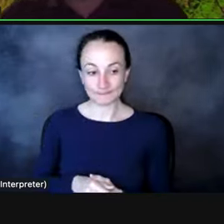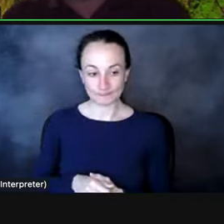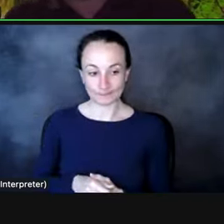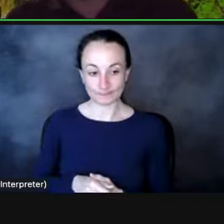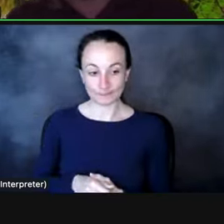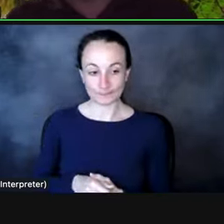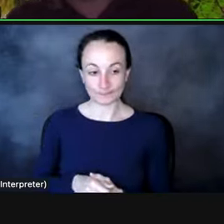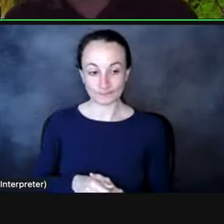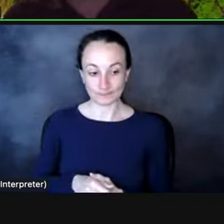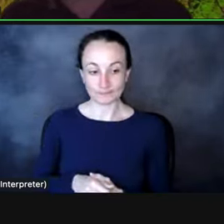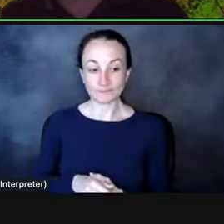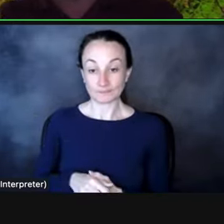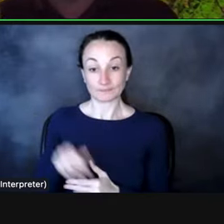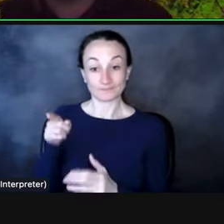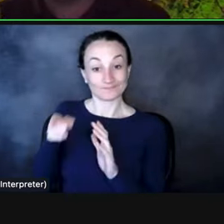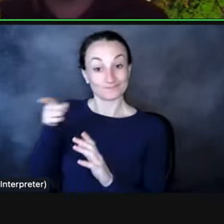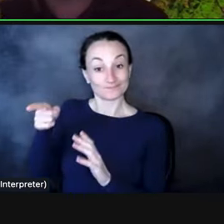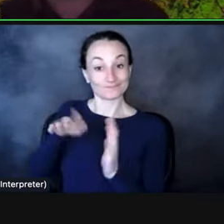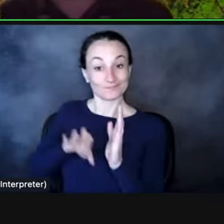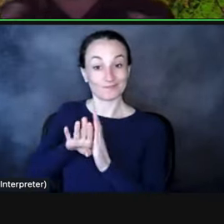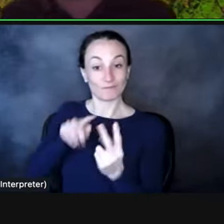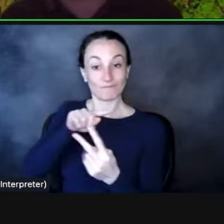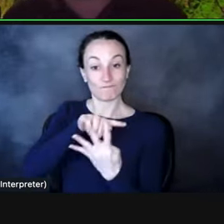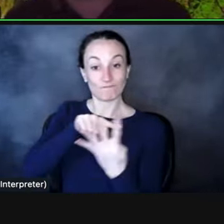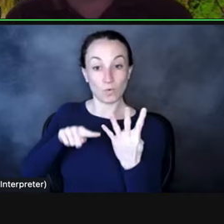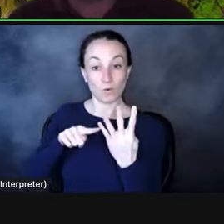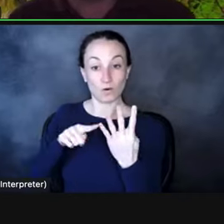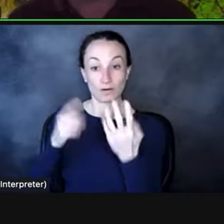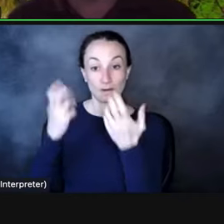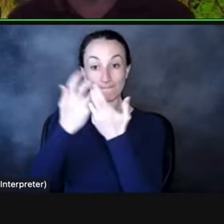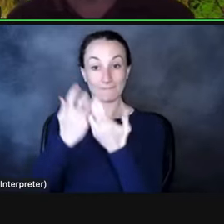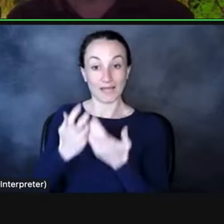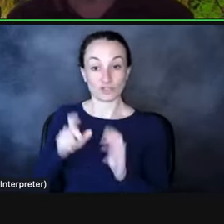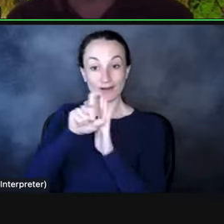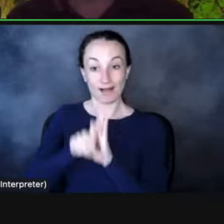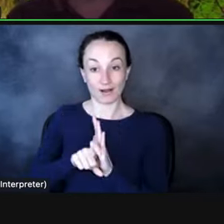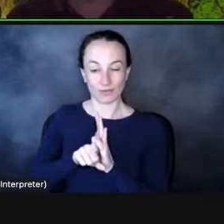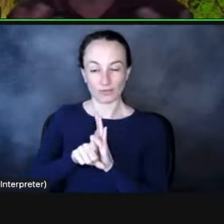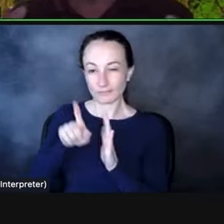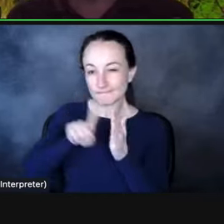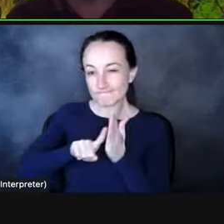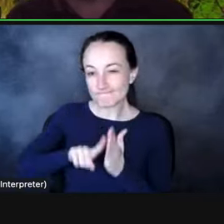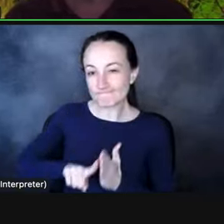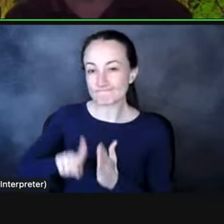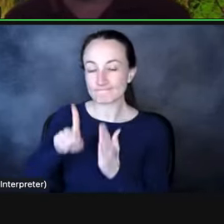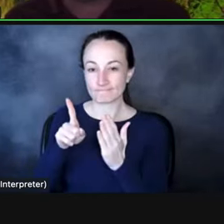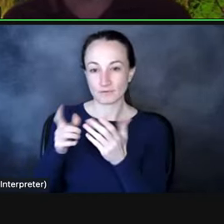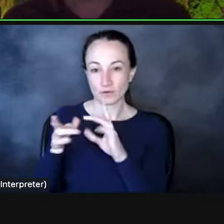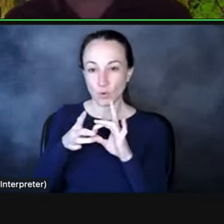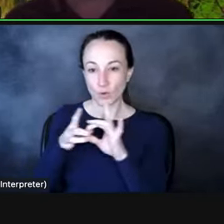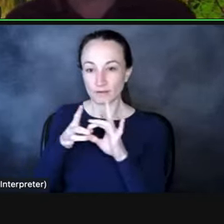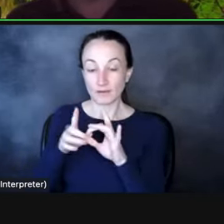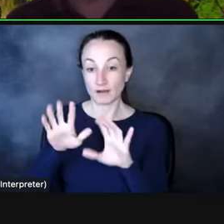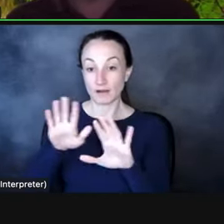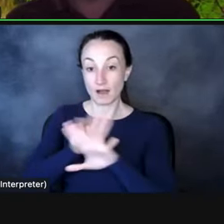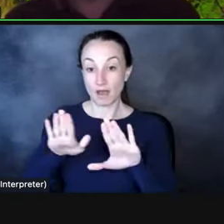He Tong developed four meta-matching algorithms exploiting the correlations among the non-brain imaging